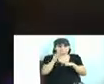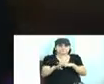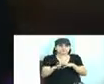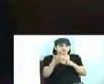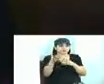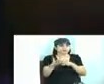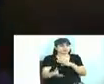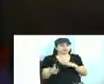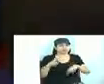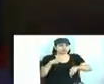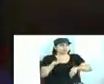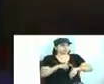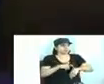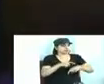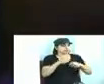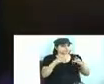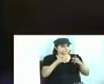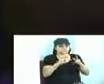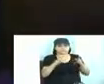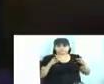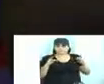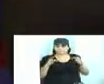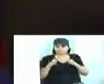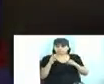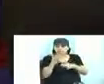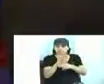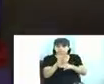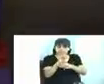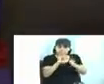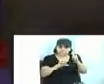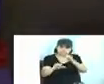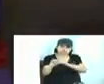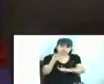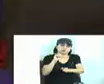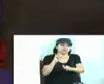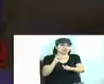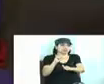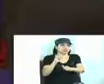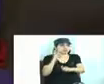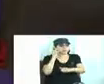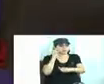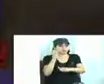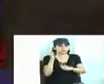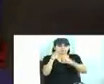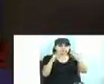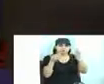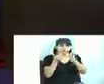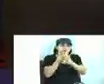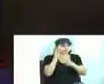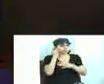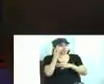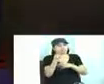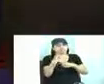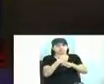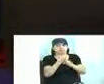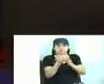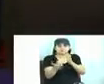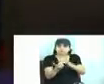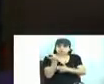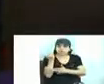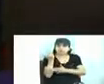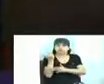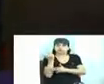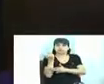and the space that we share with one another, we glimpse all things made new. We glimpse what it feels like to be